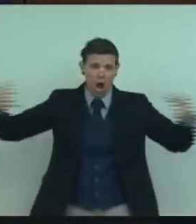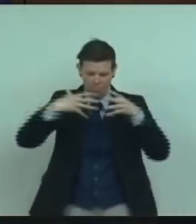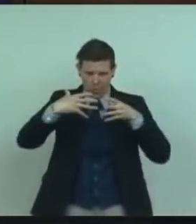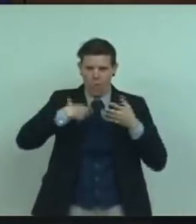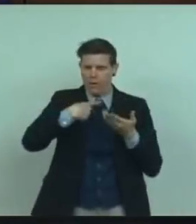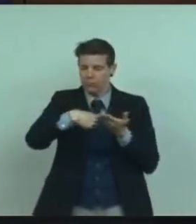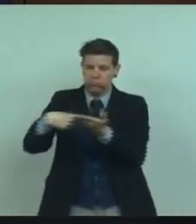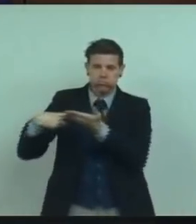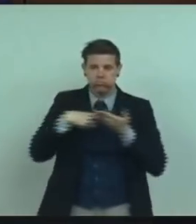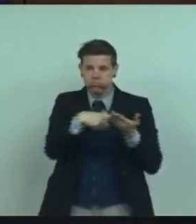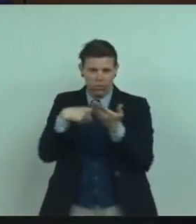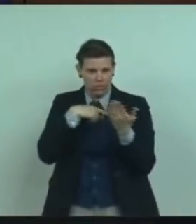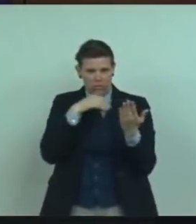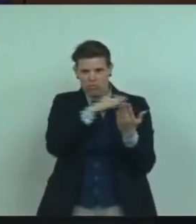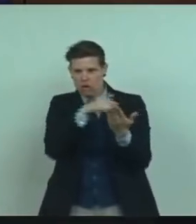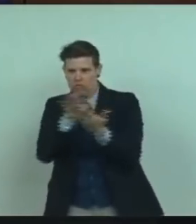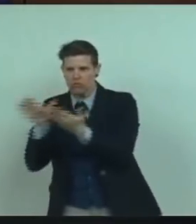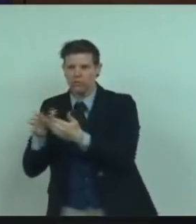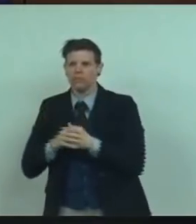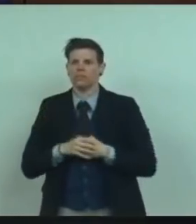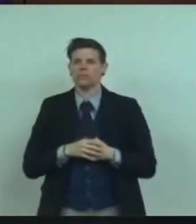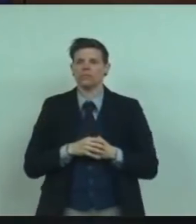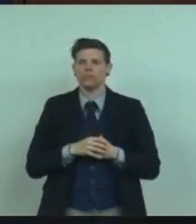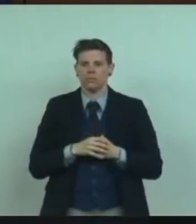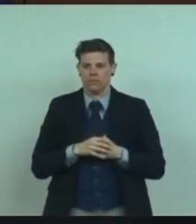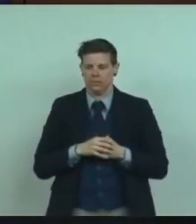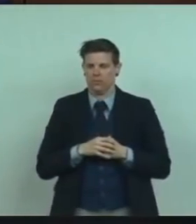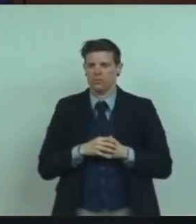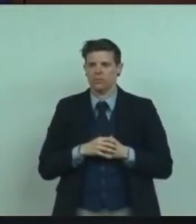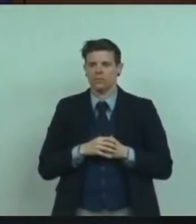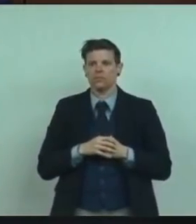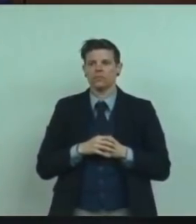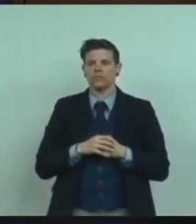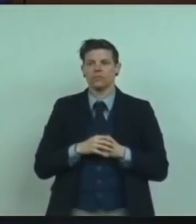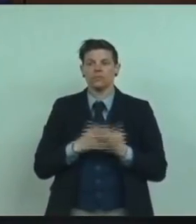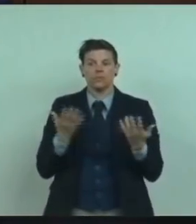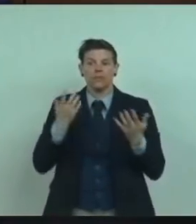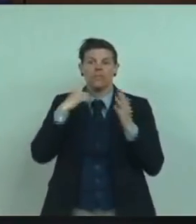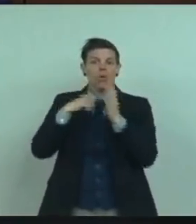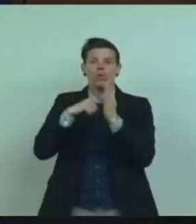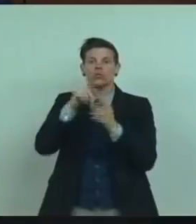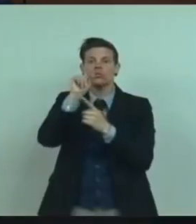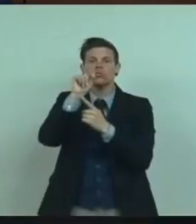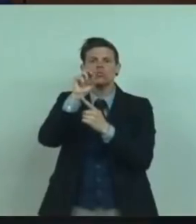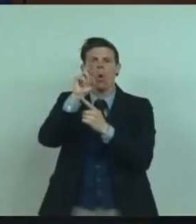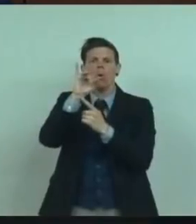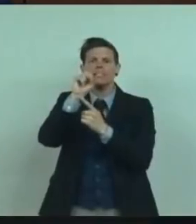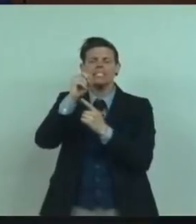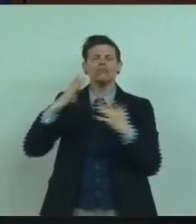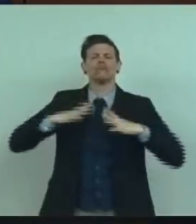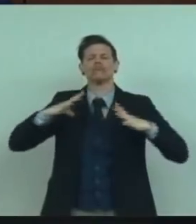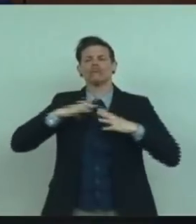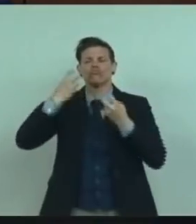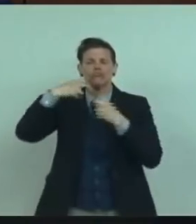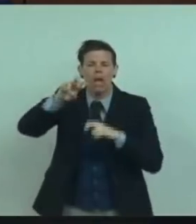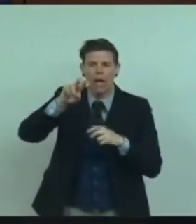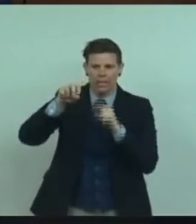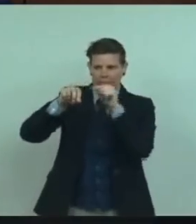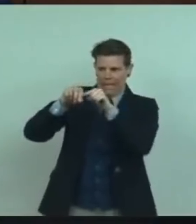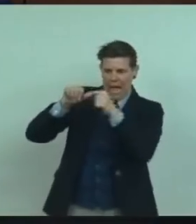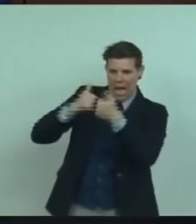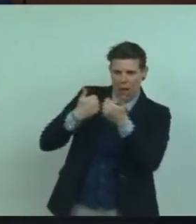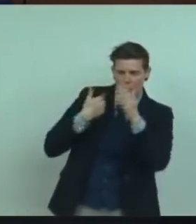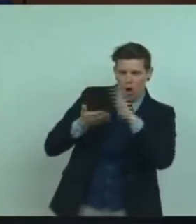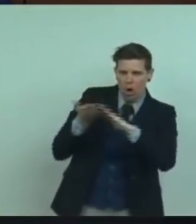their core industries like tourism and the way in which we were operating